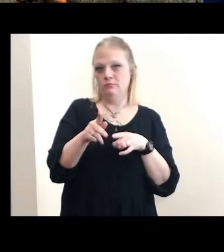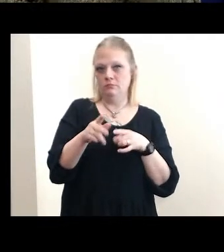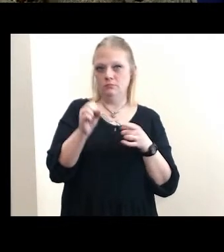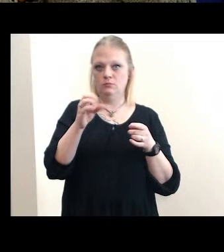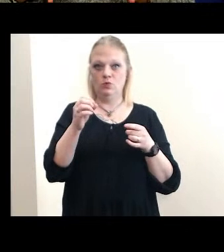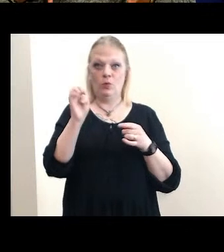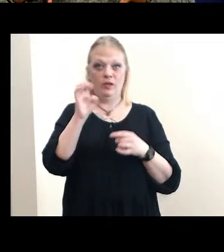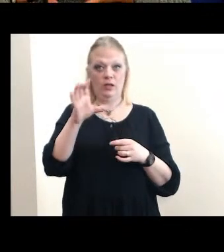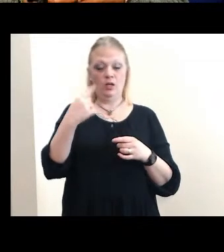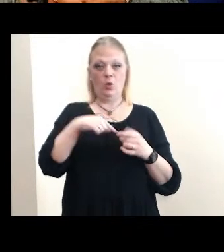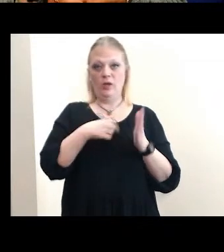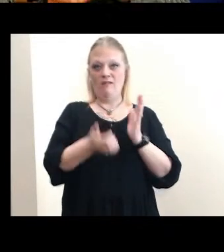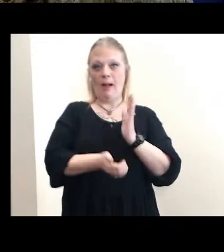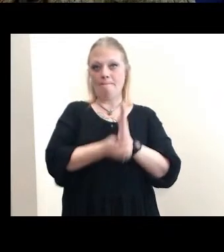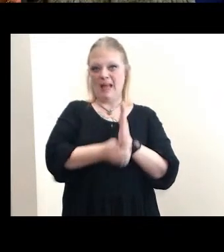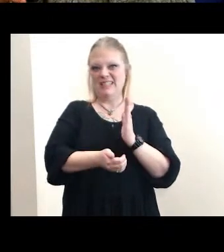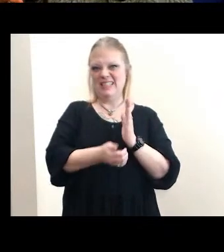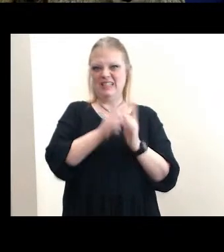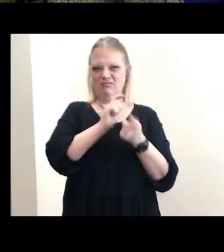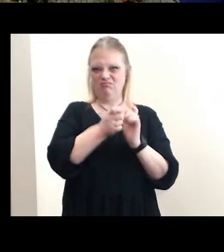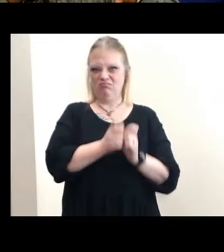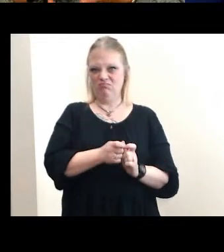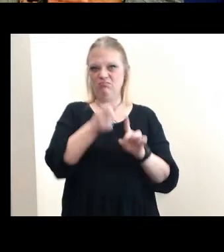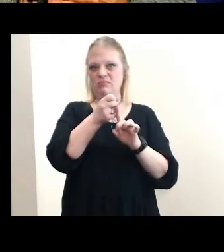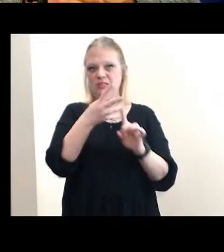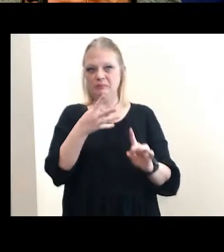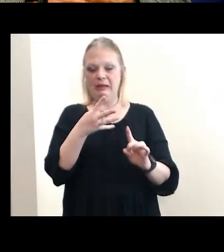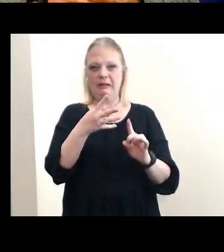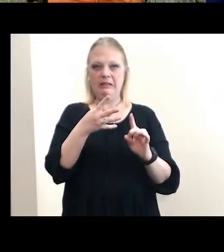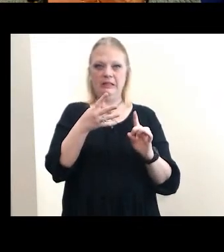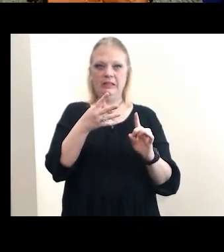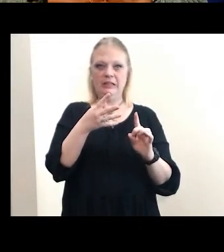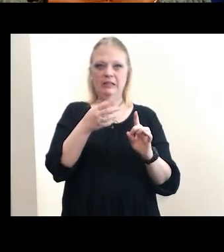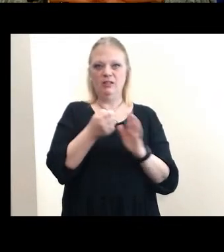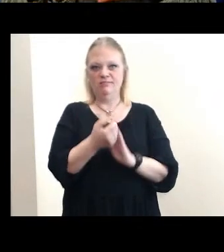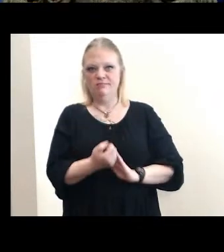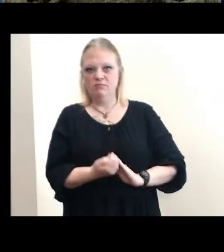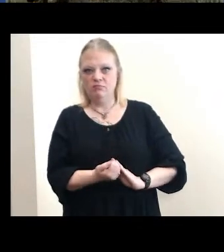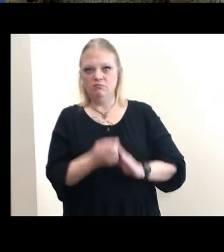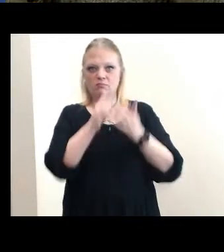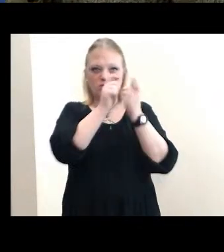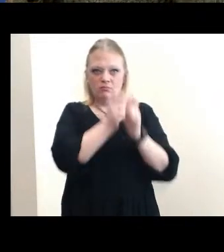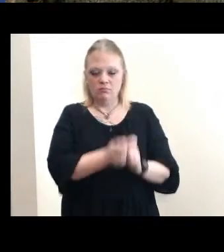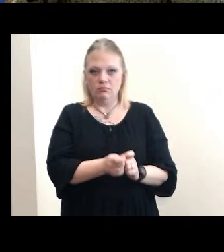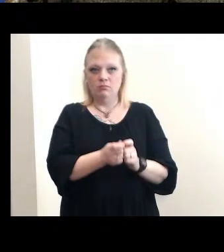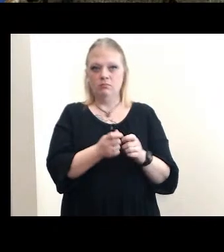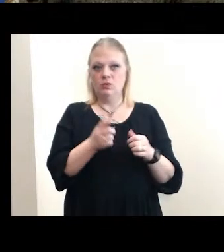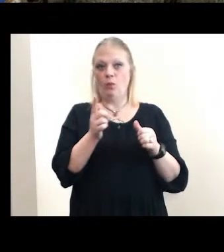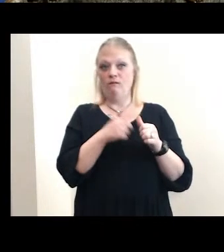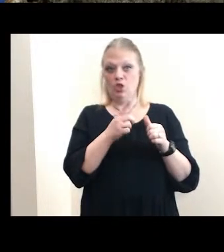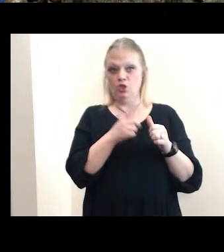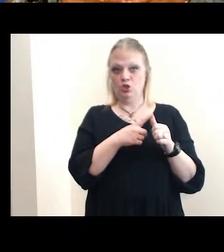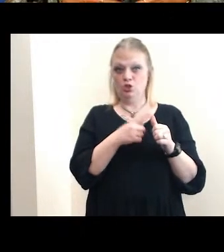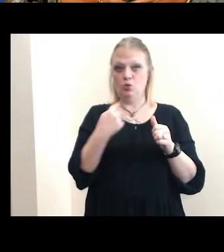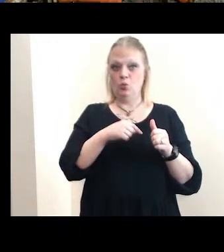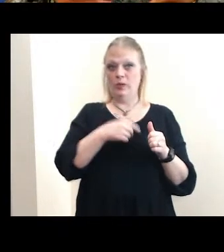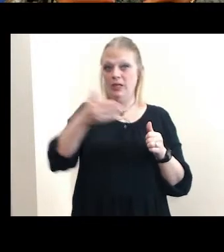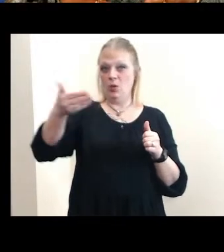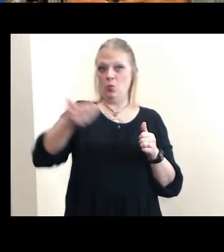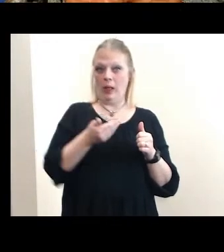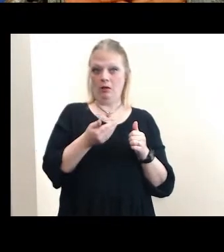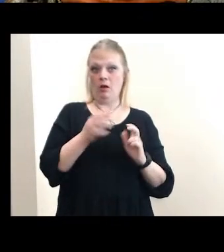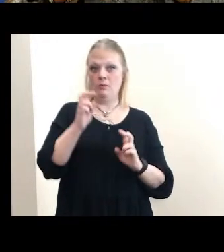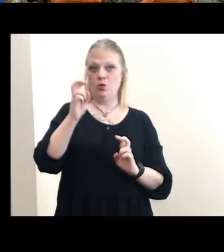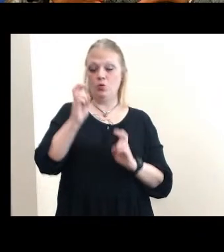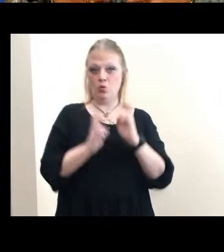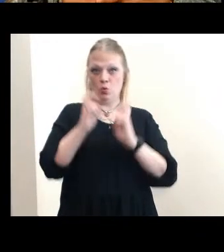we have amended those a bit, expanded a little bit, contracted a little bit. So first of all, we are welcoming of